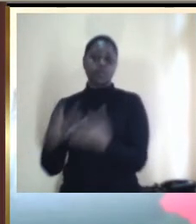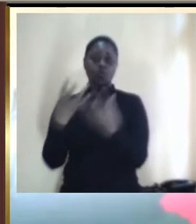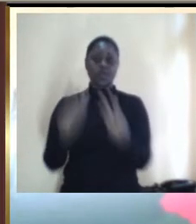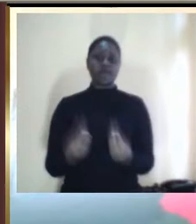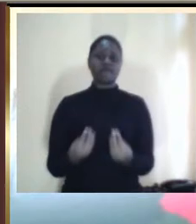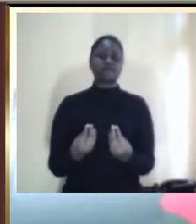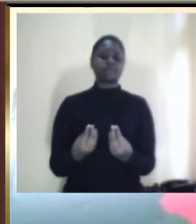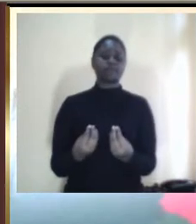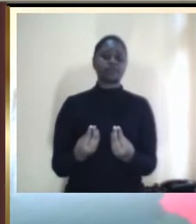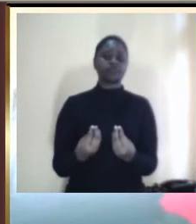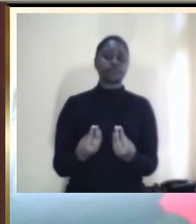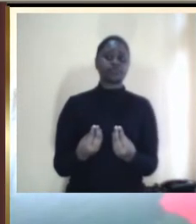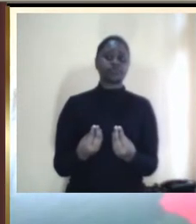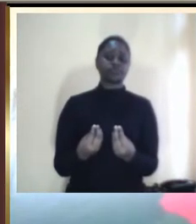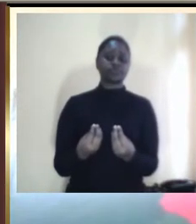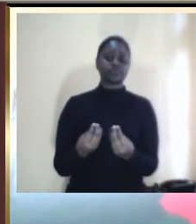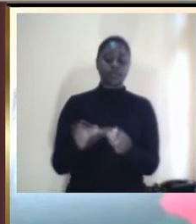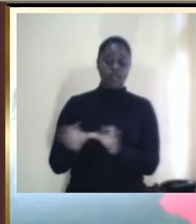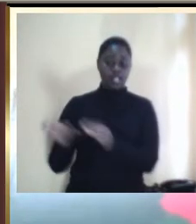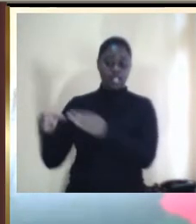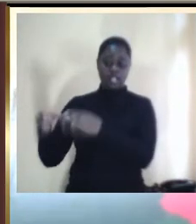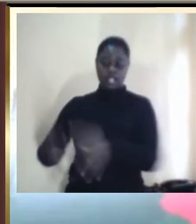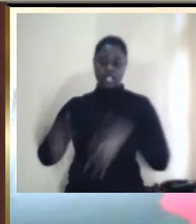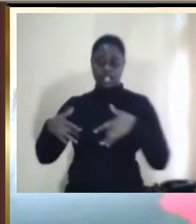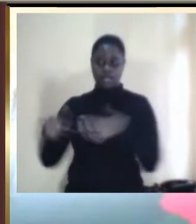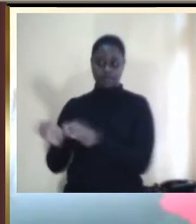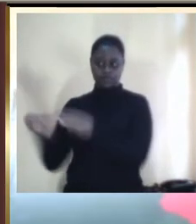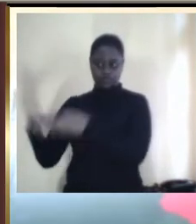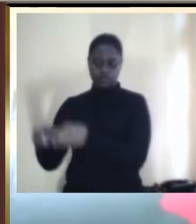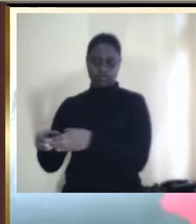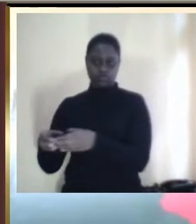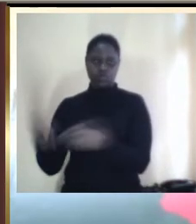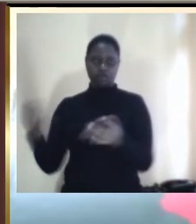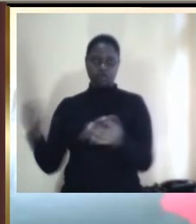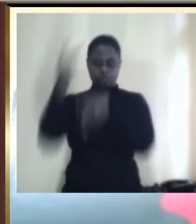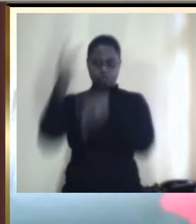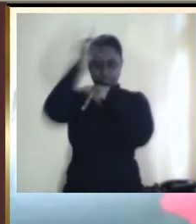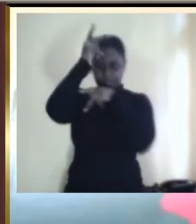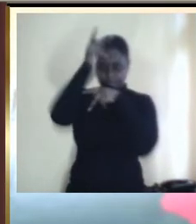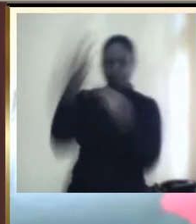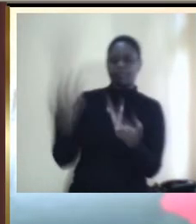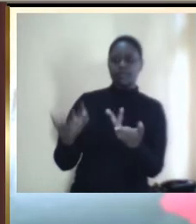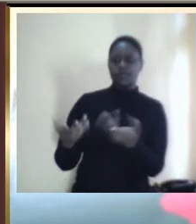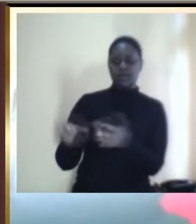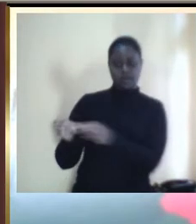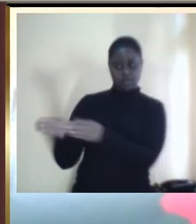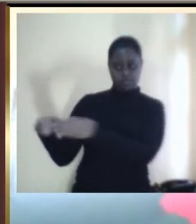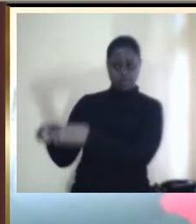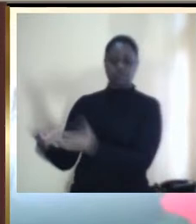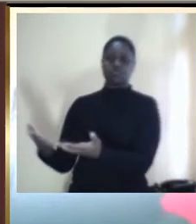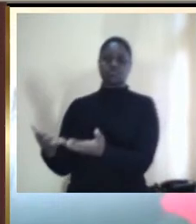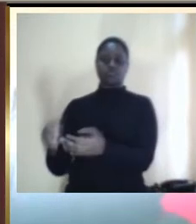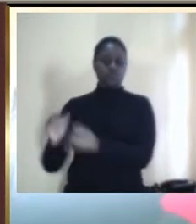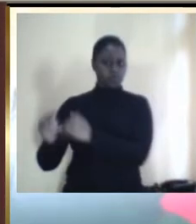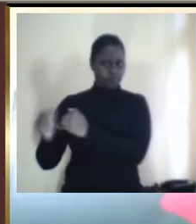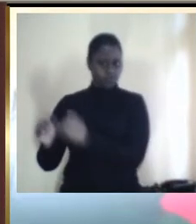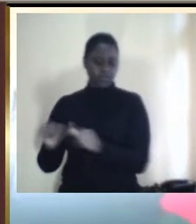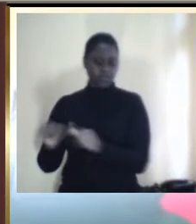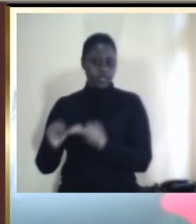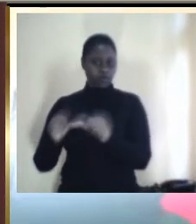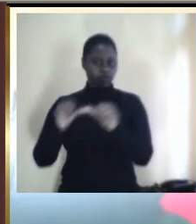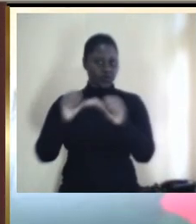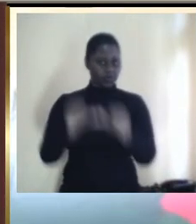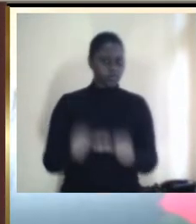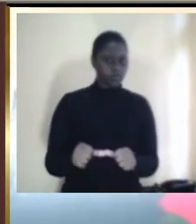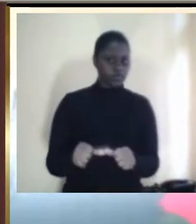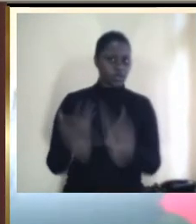our livestock marketing and goats master plan, which we have presented. We continue